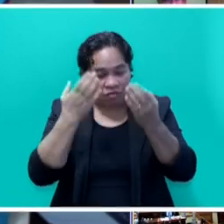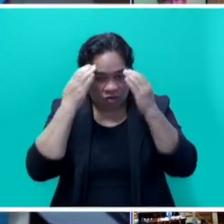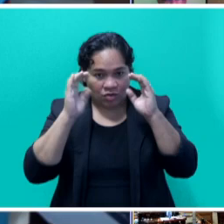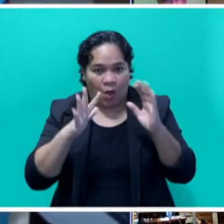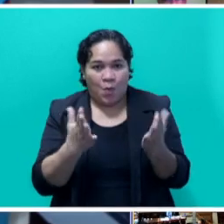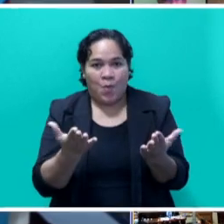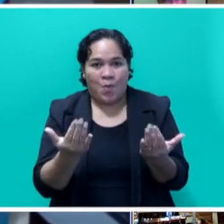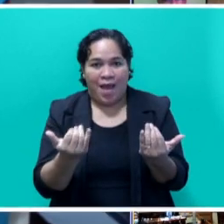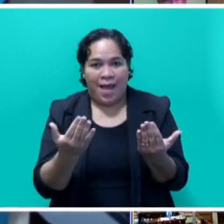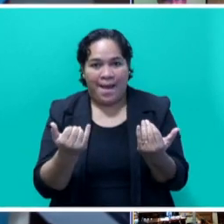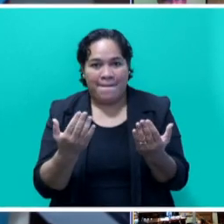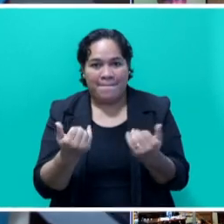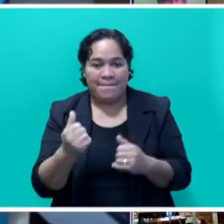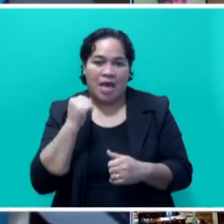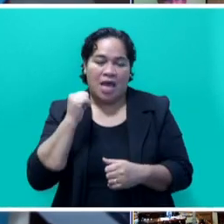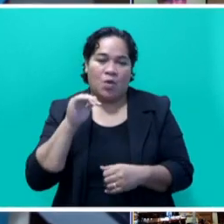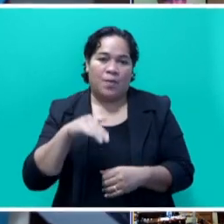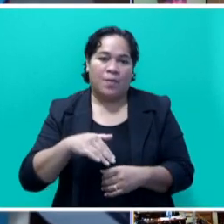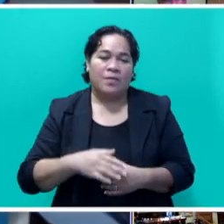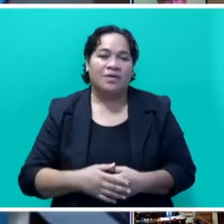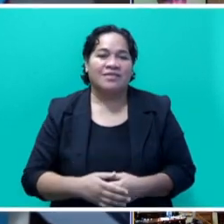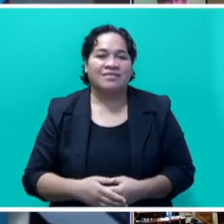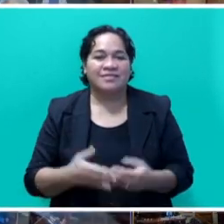home. Thank you, Mr. Speaker.